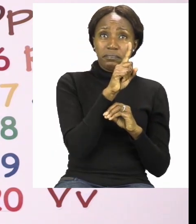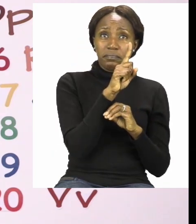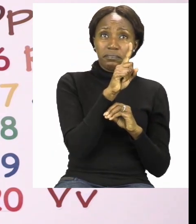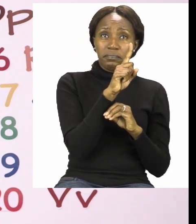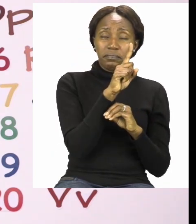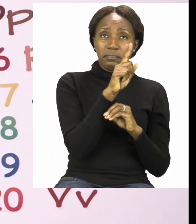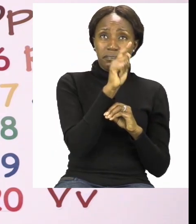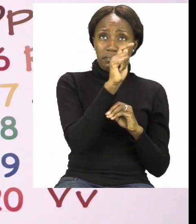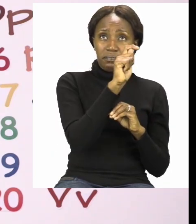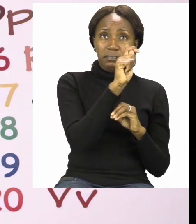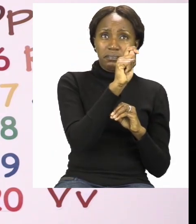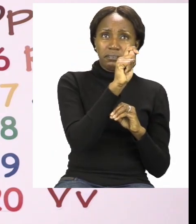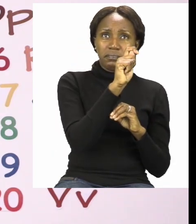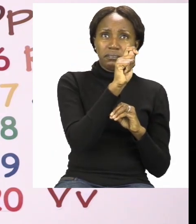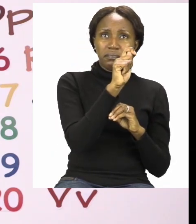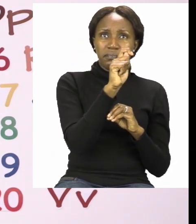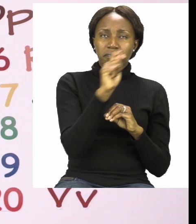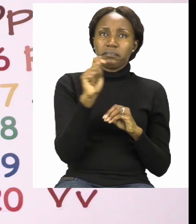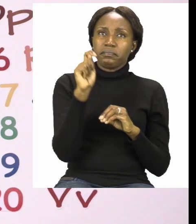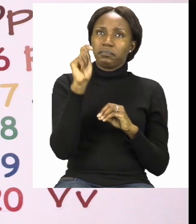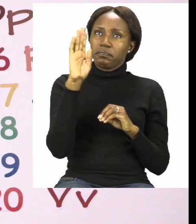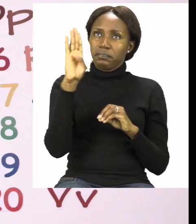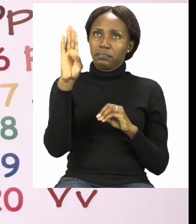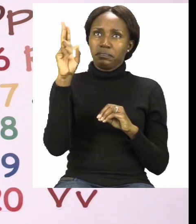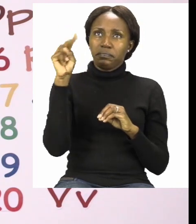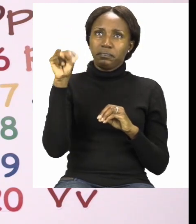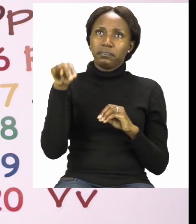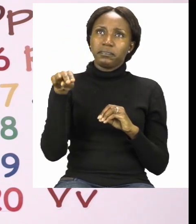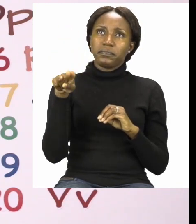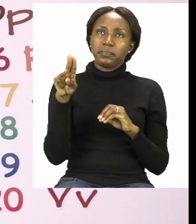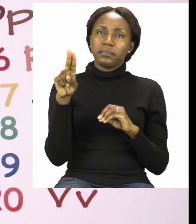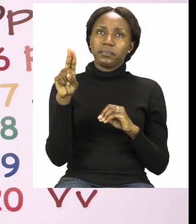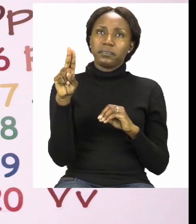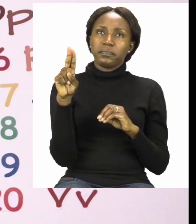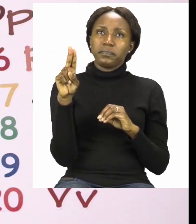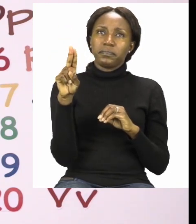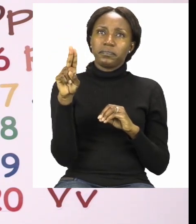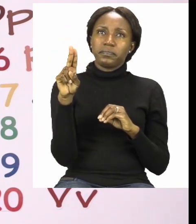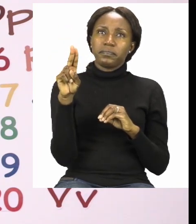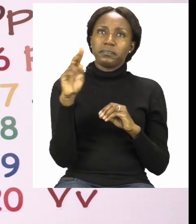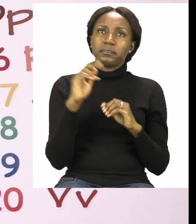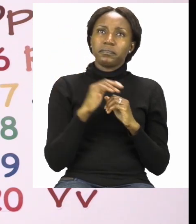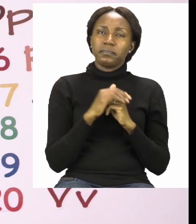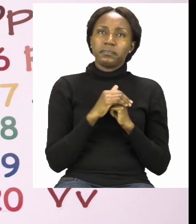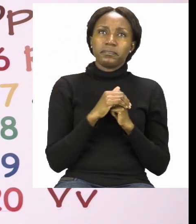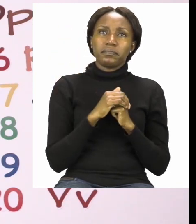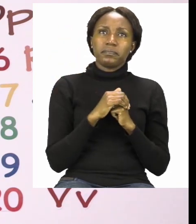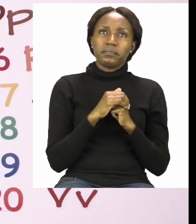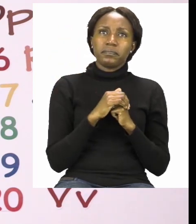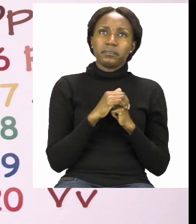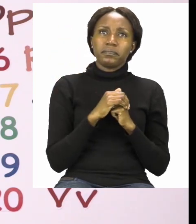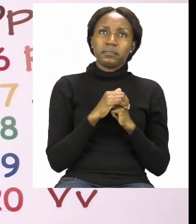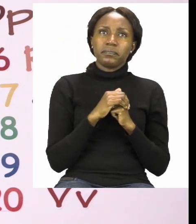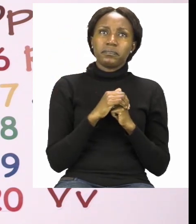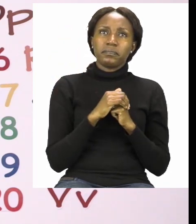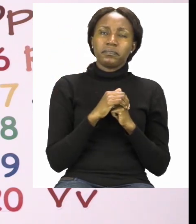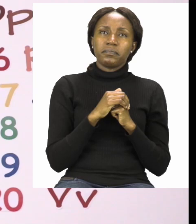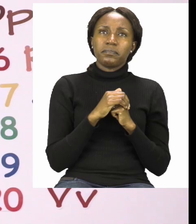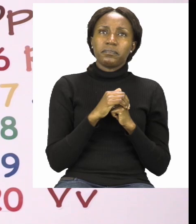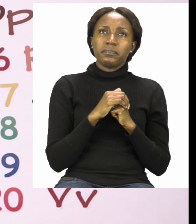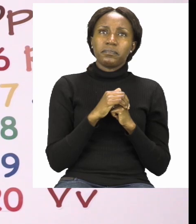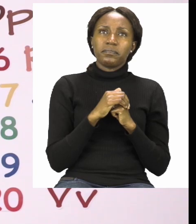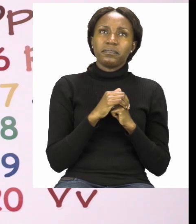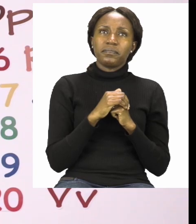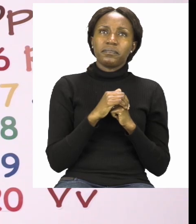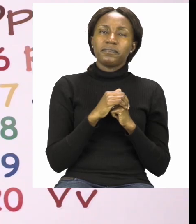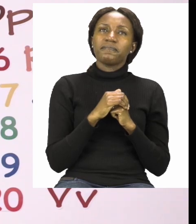under Mr. Tens and then our 4 under Mrs. Units. Now let's start with the easy